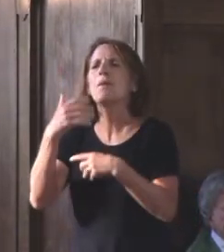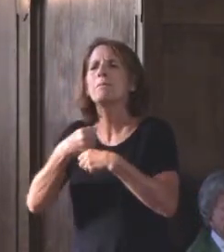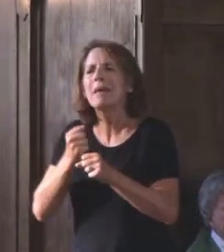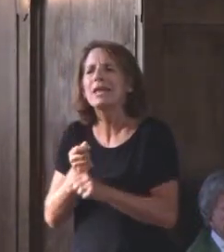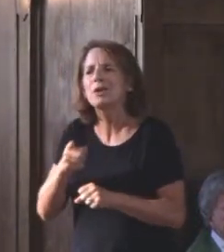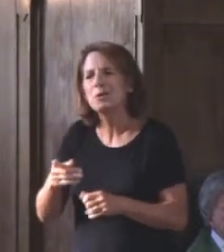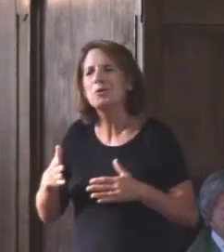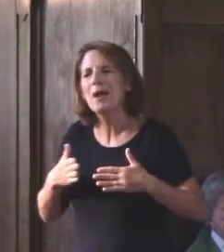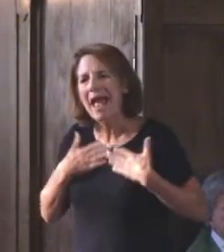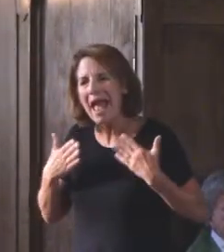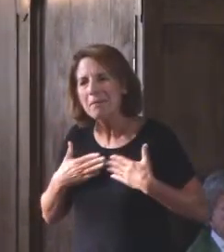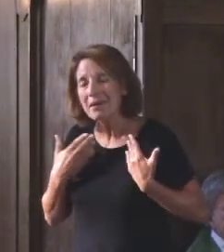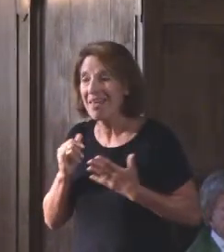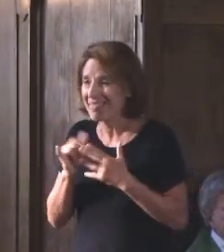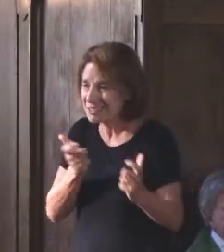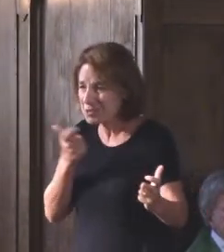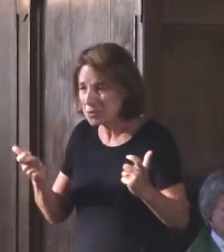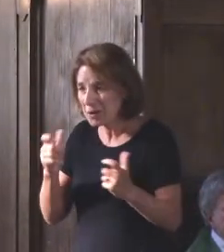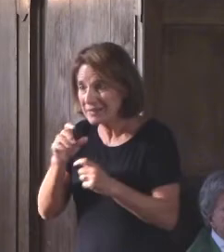secret. Blessed are you.